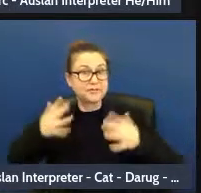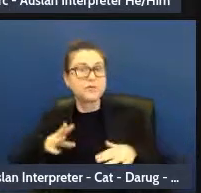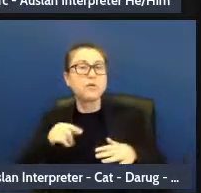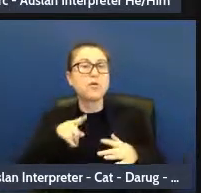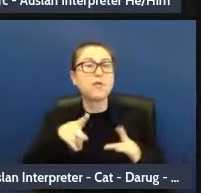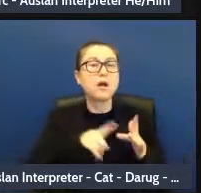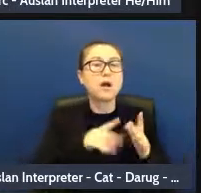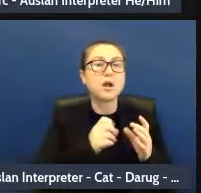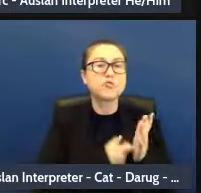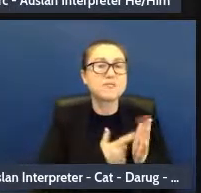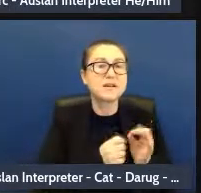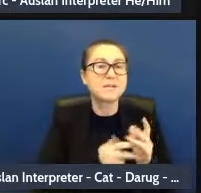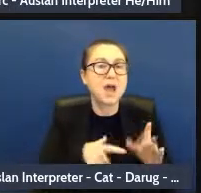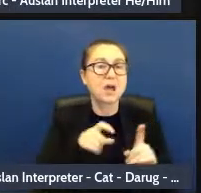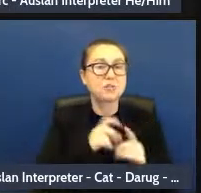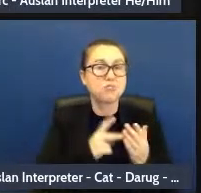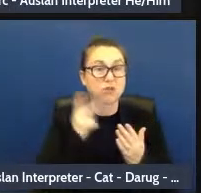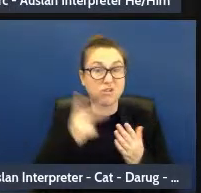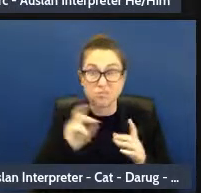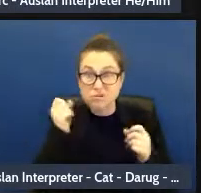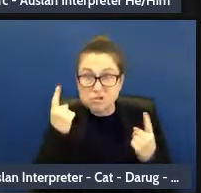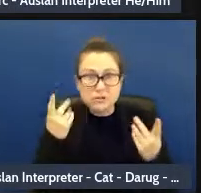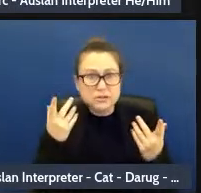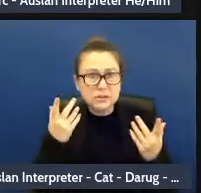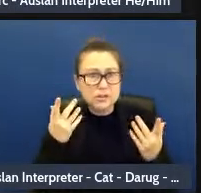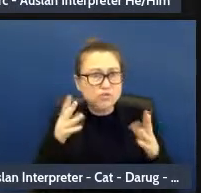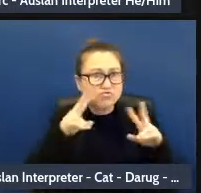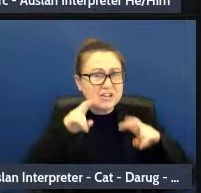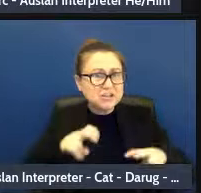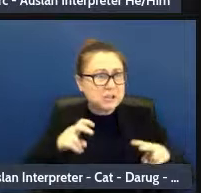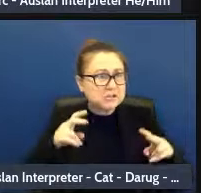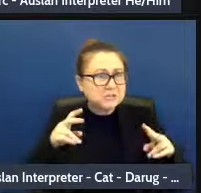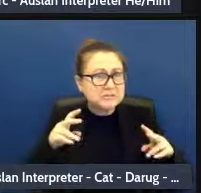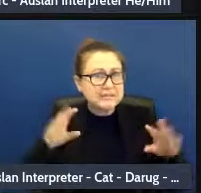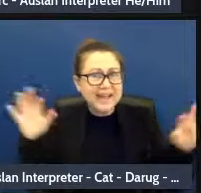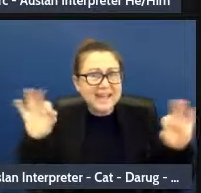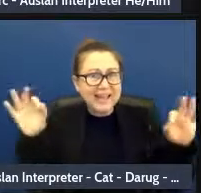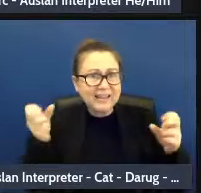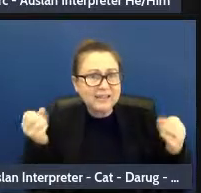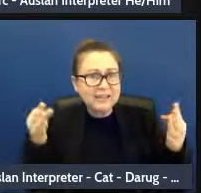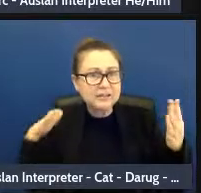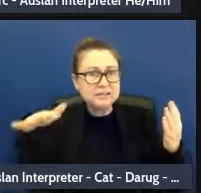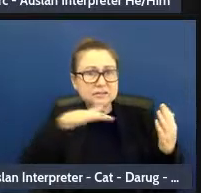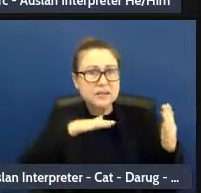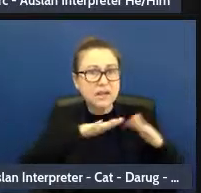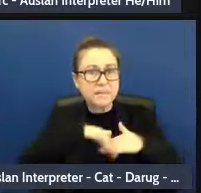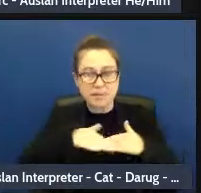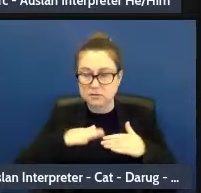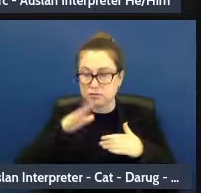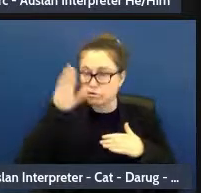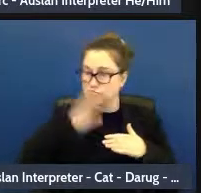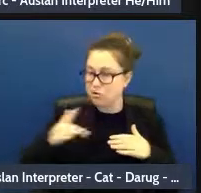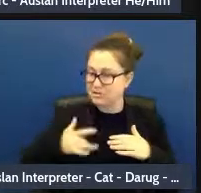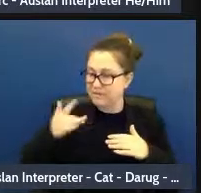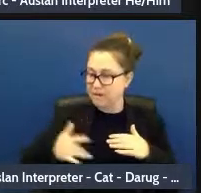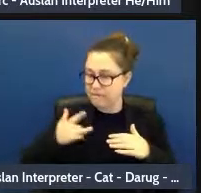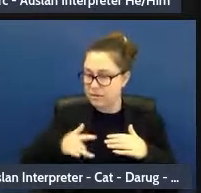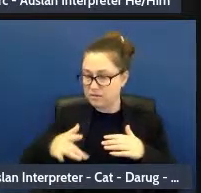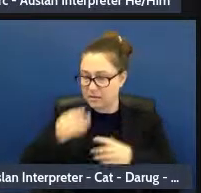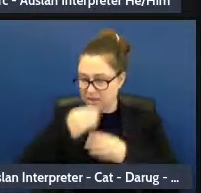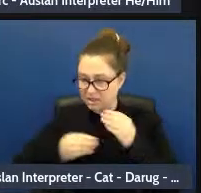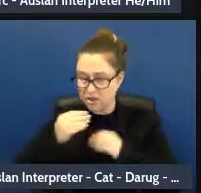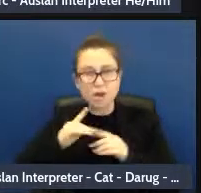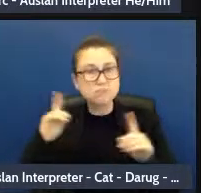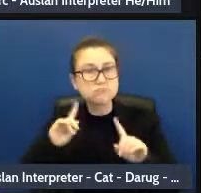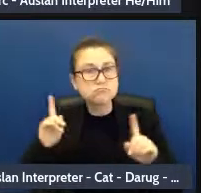program, we found that there'd been no research anywhere done to tell us what the diet of stroke survivors looks like.